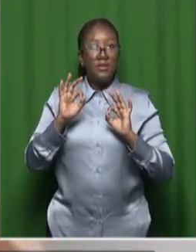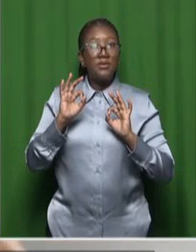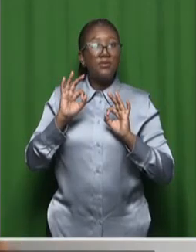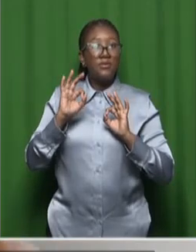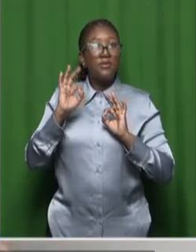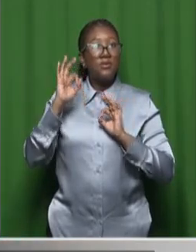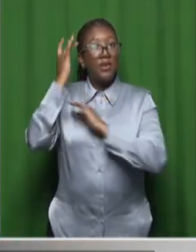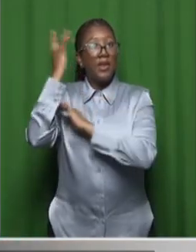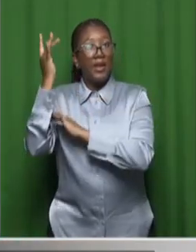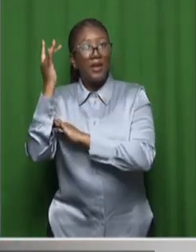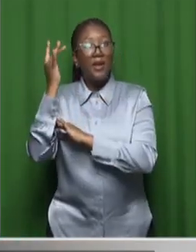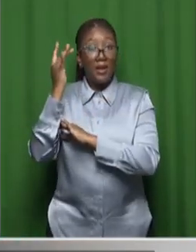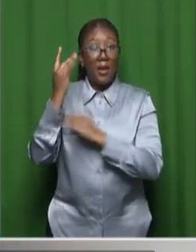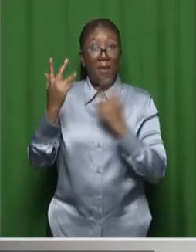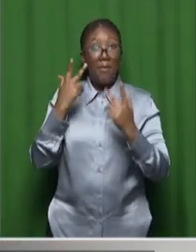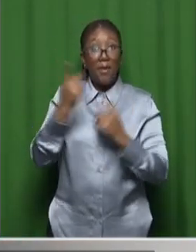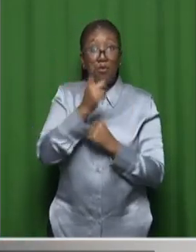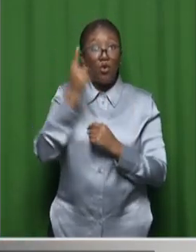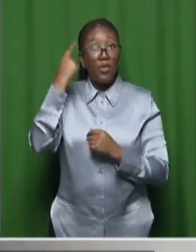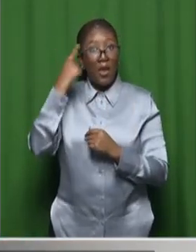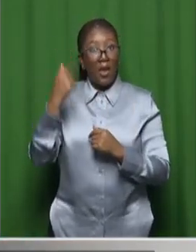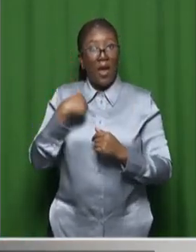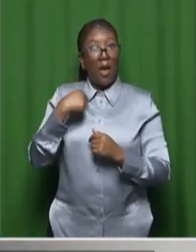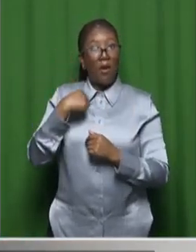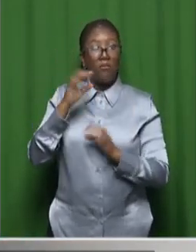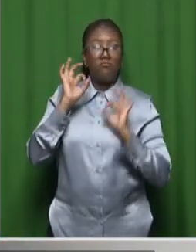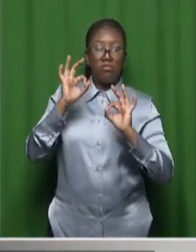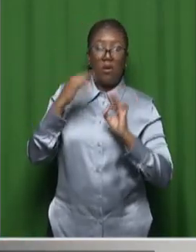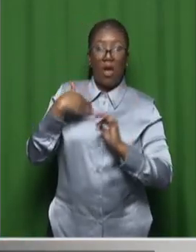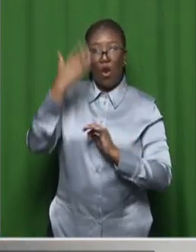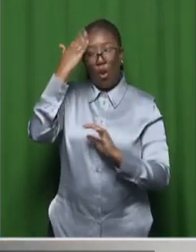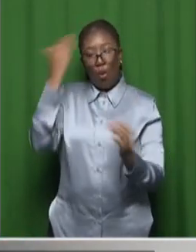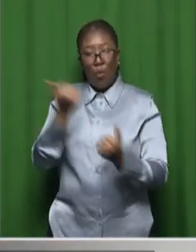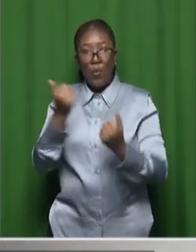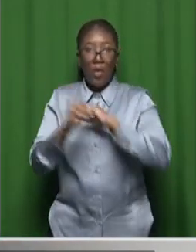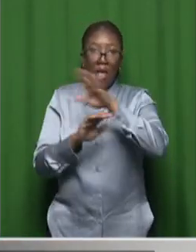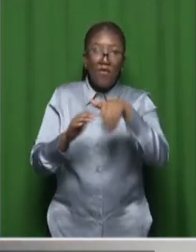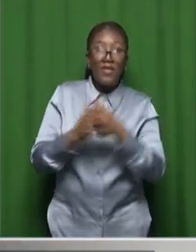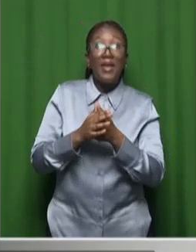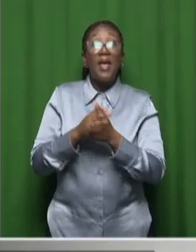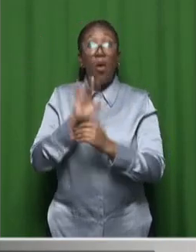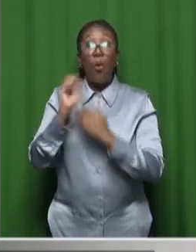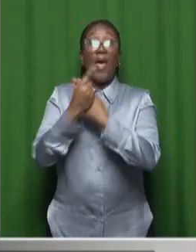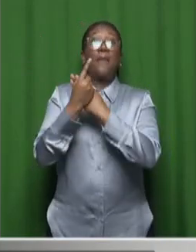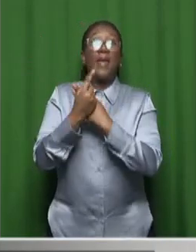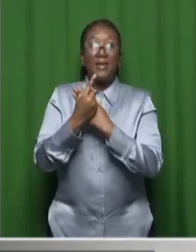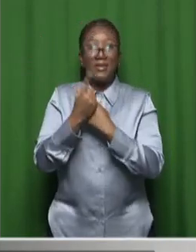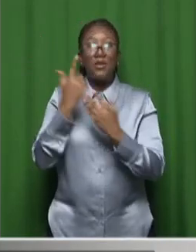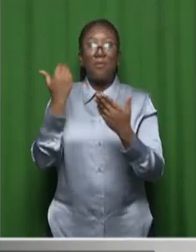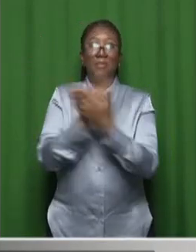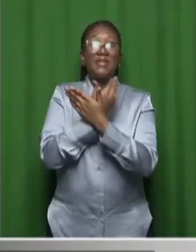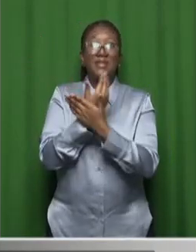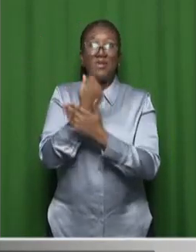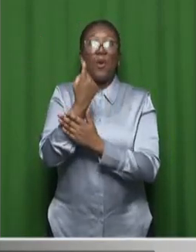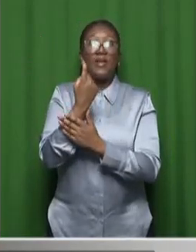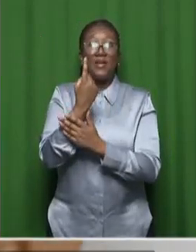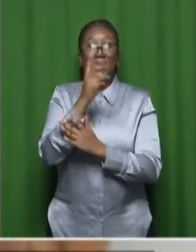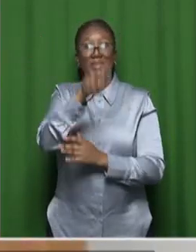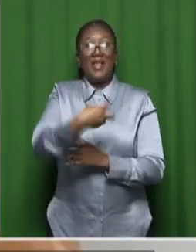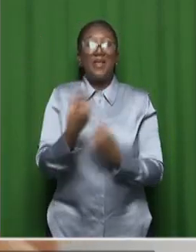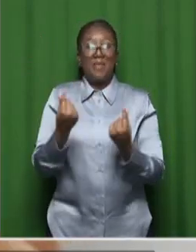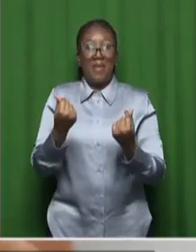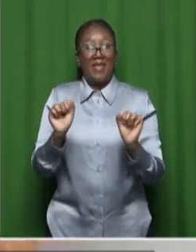think you know it all, and the fact that you think you know it all, you miss the red flags that can